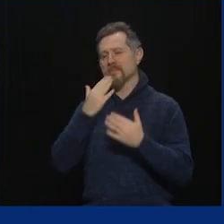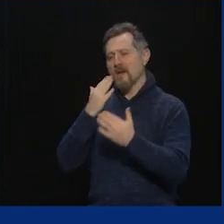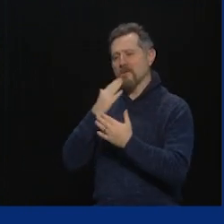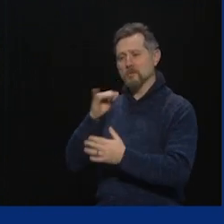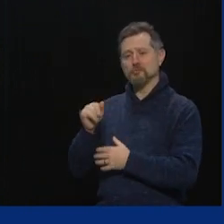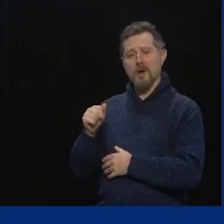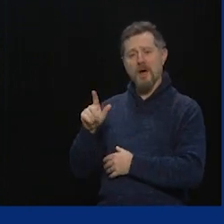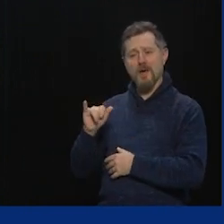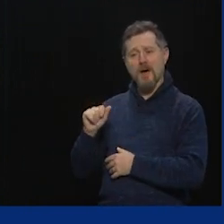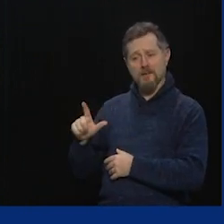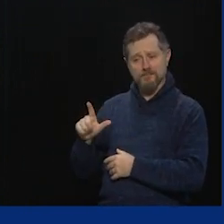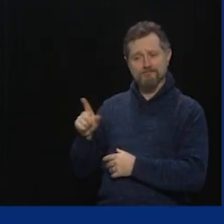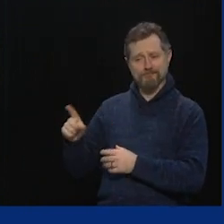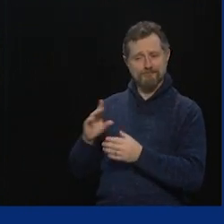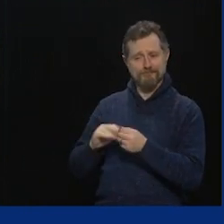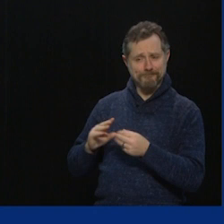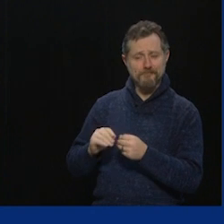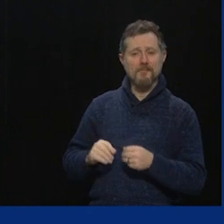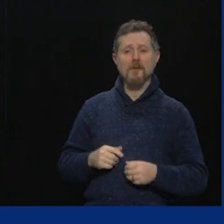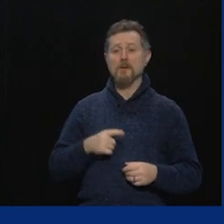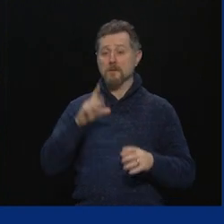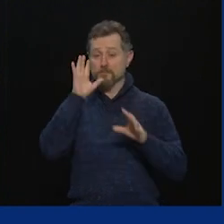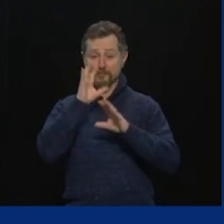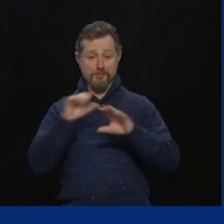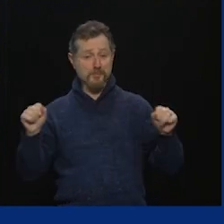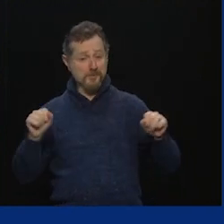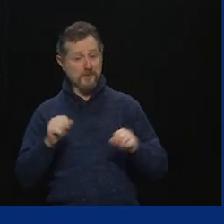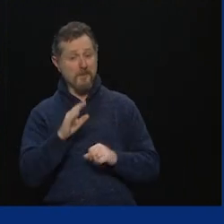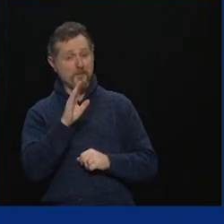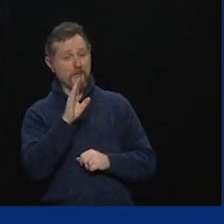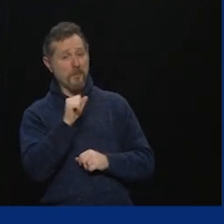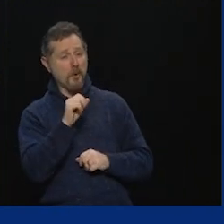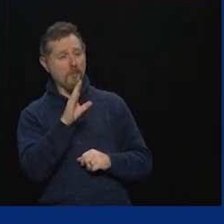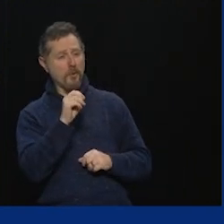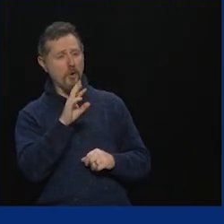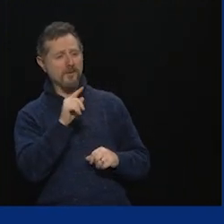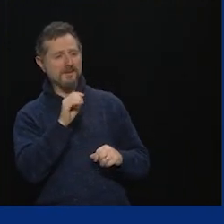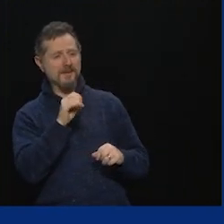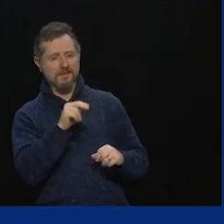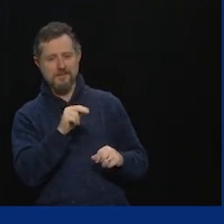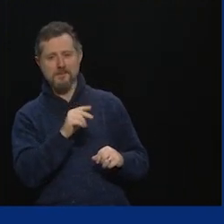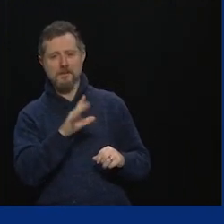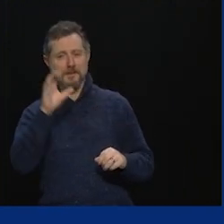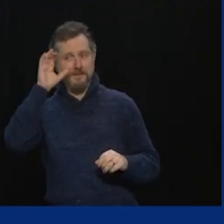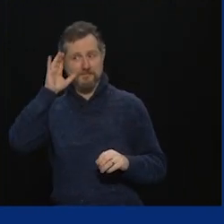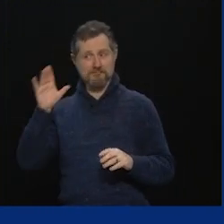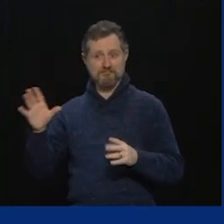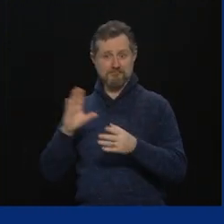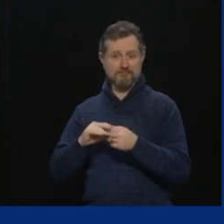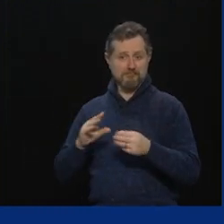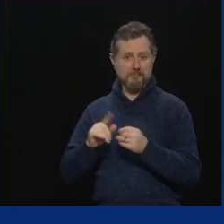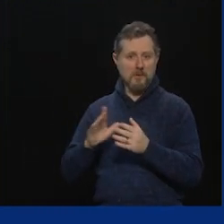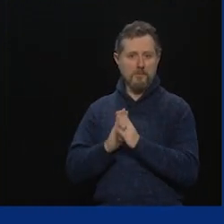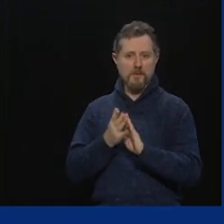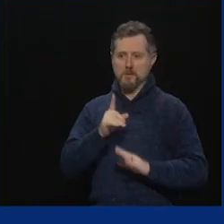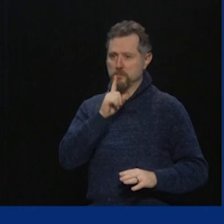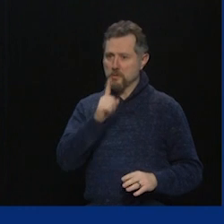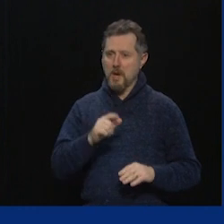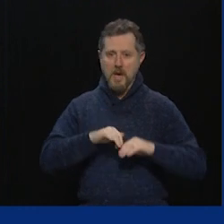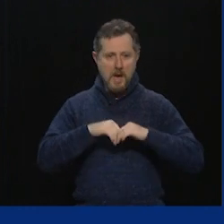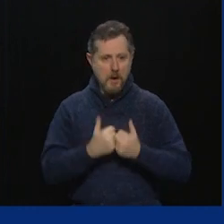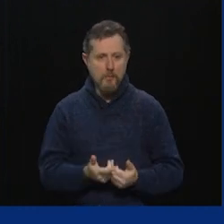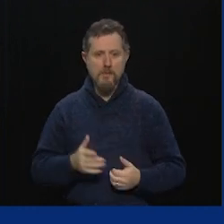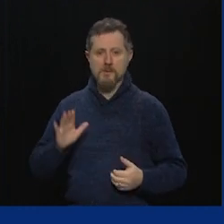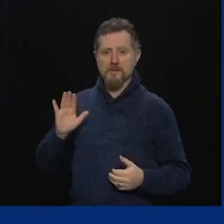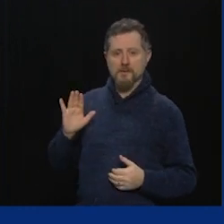President Botstein, I'm sure as you hear that story, it just makes it all the more real, how the generosity of the people at Bard College